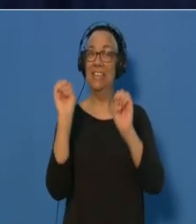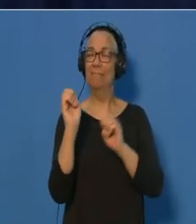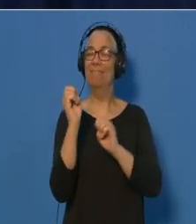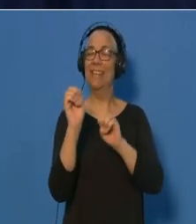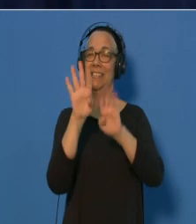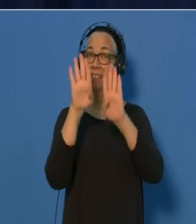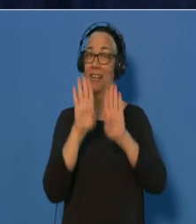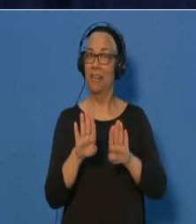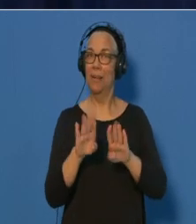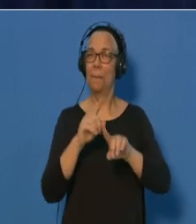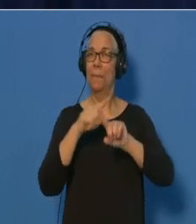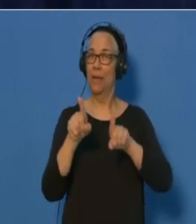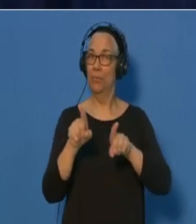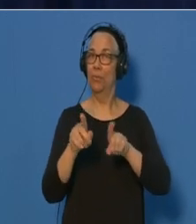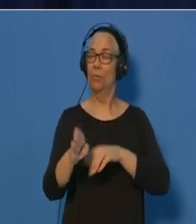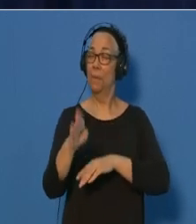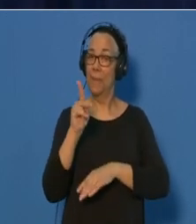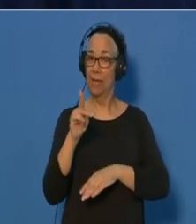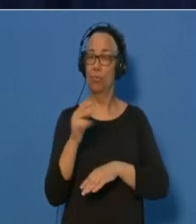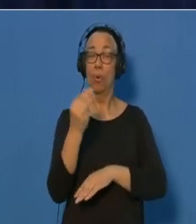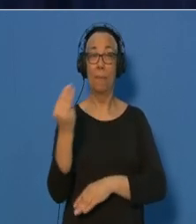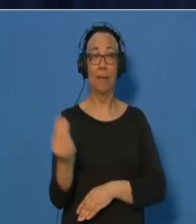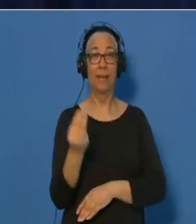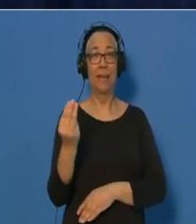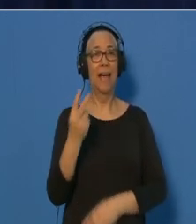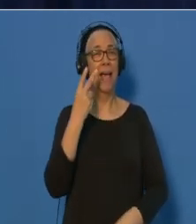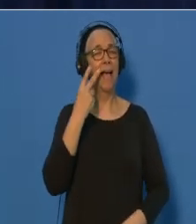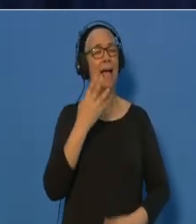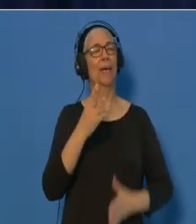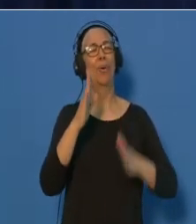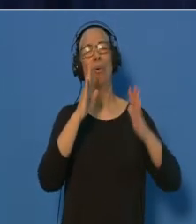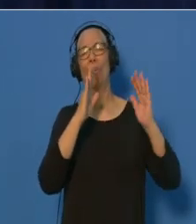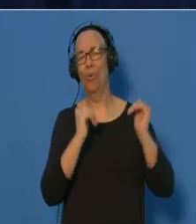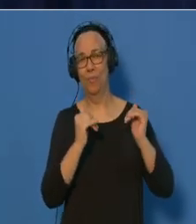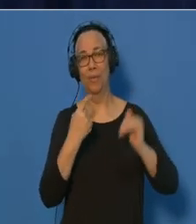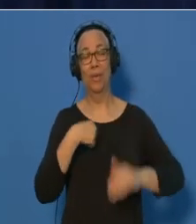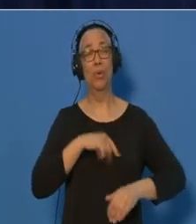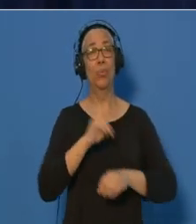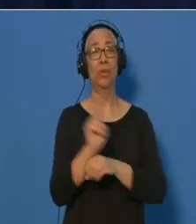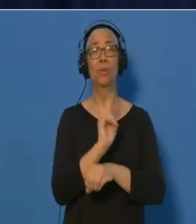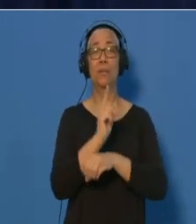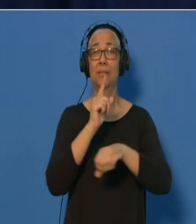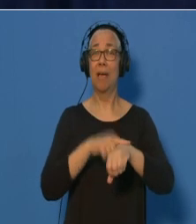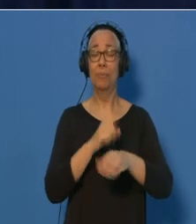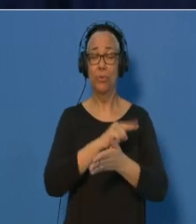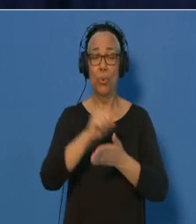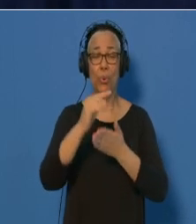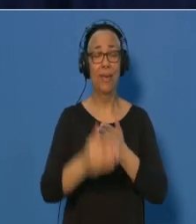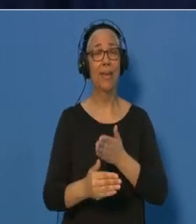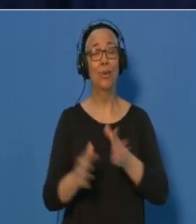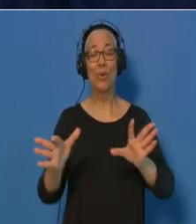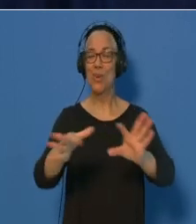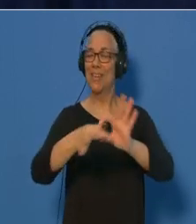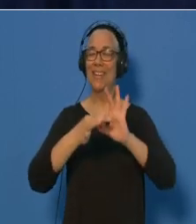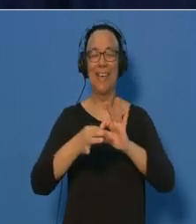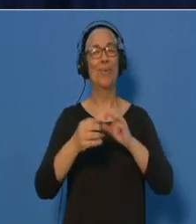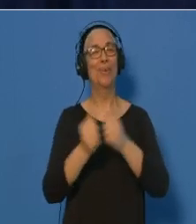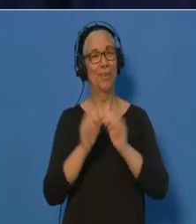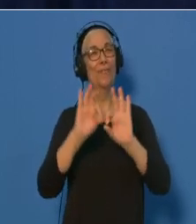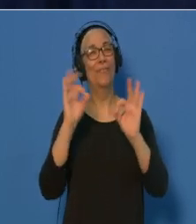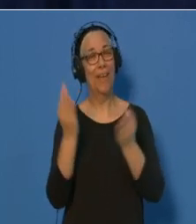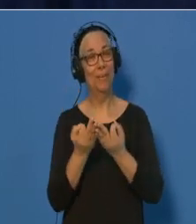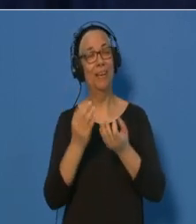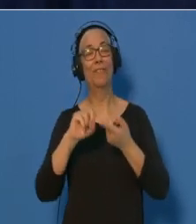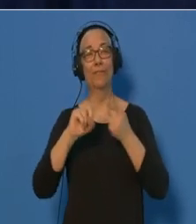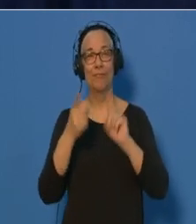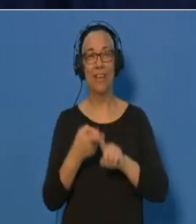back here with you on Monday. I sincerely hope that we take this time this weekend to connect with our family and our